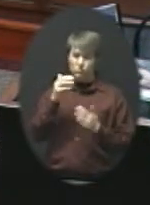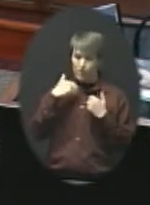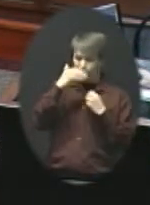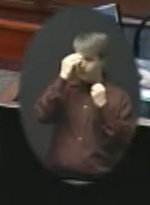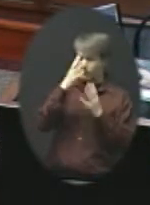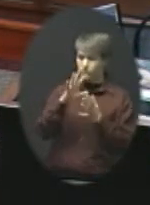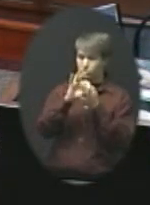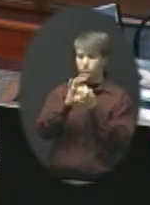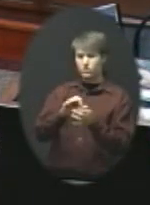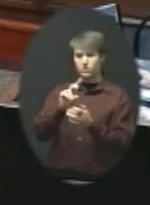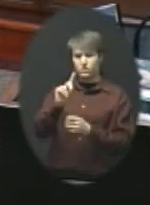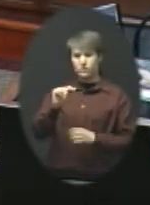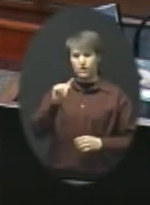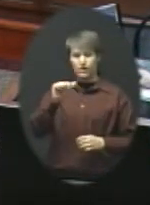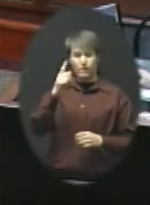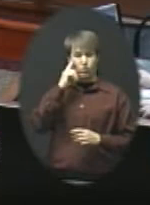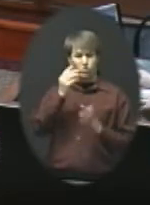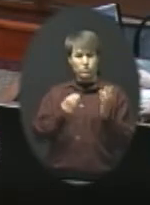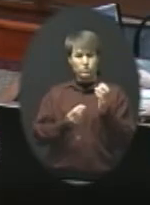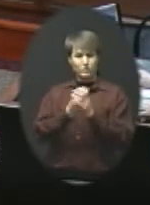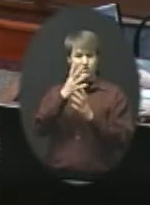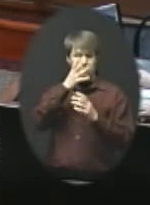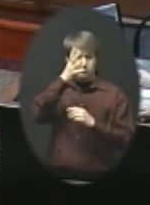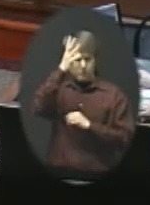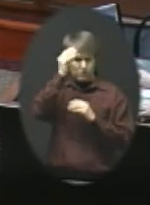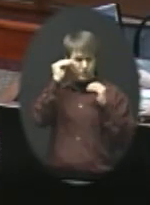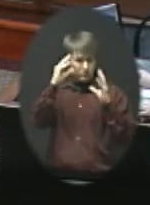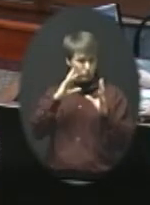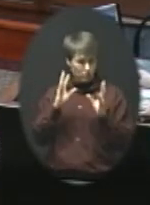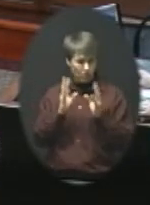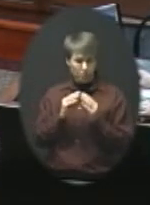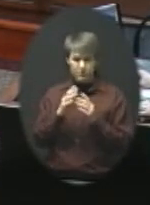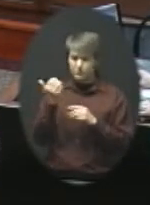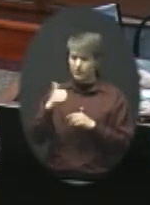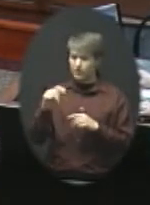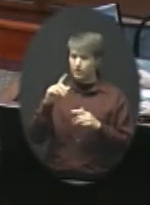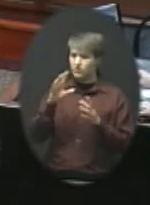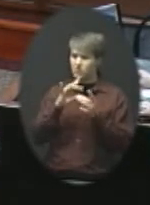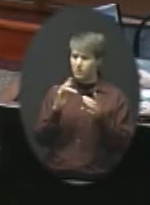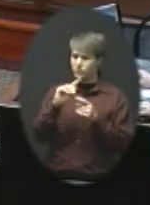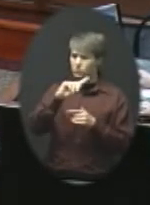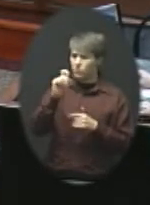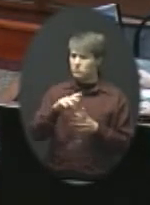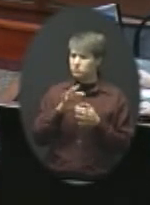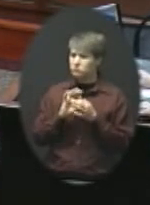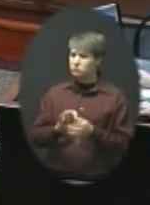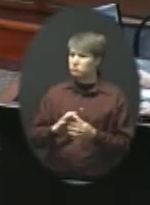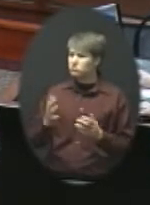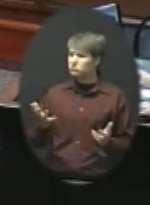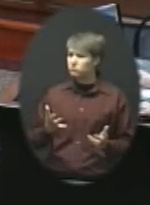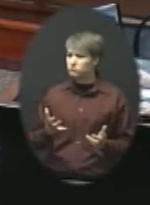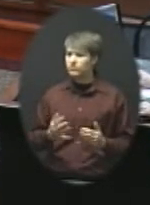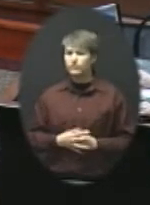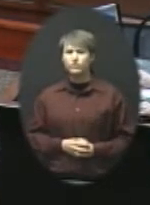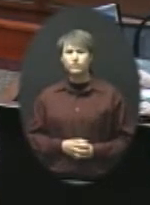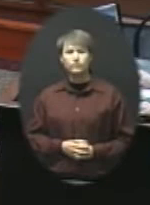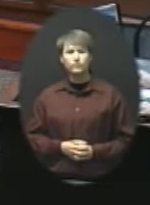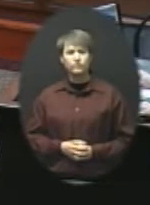data on the spring parent-teacher conferences. Any comments or questions about those?